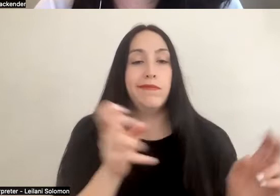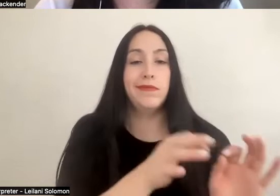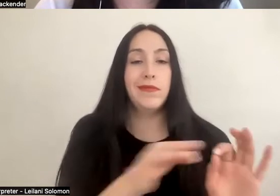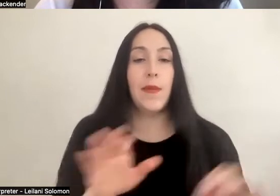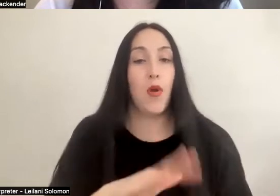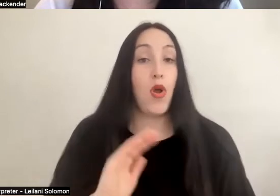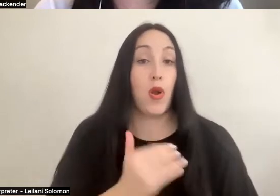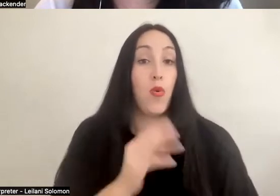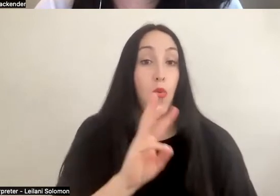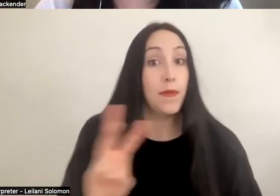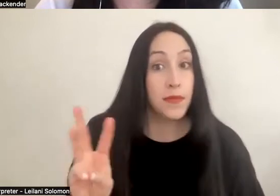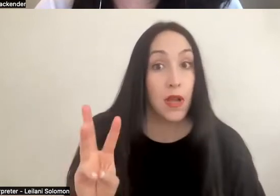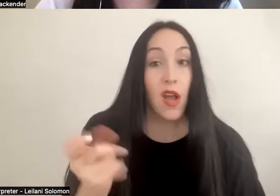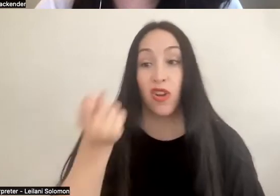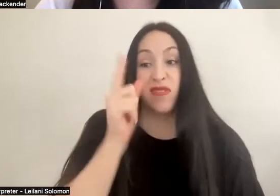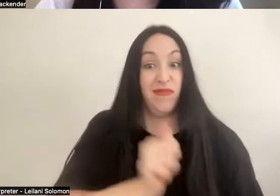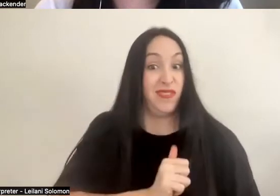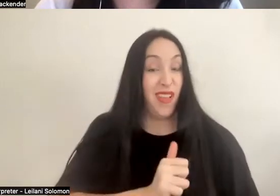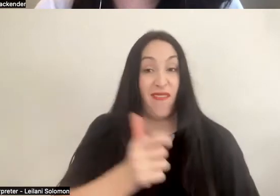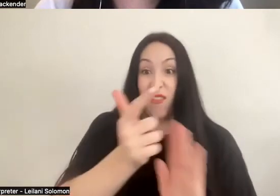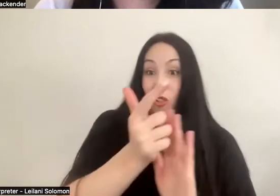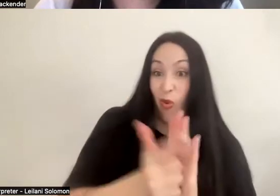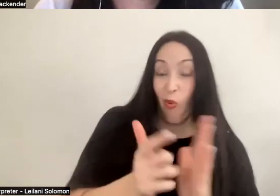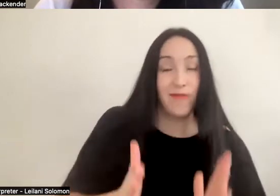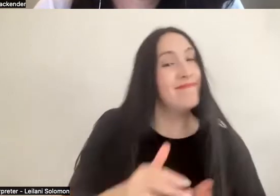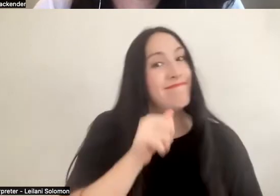I'm not an attorney or a financial advisor.